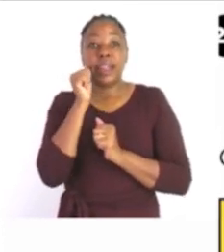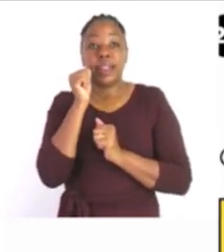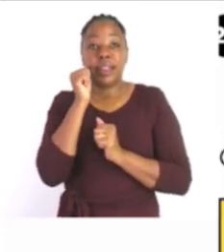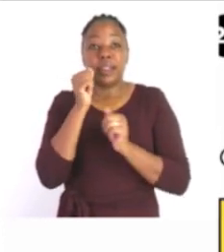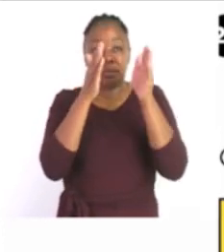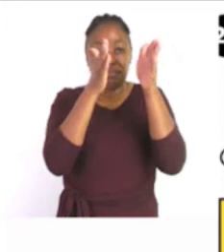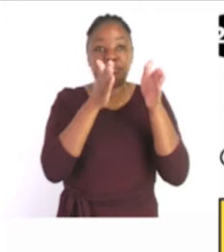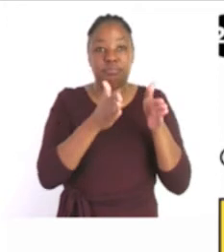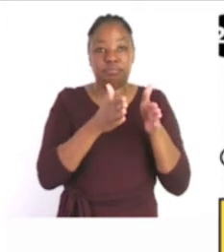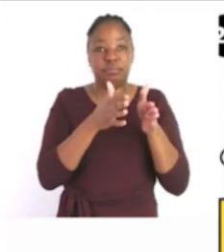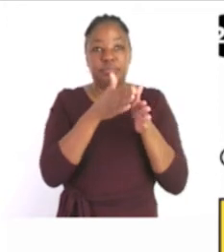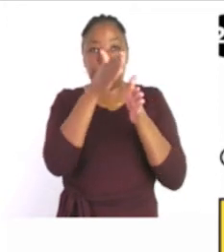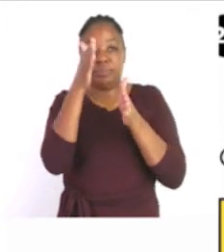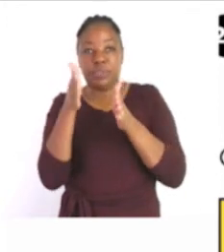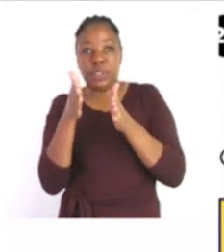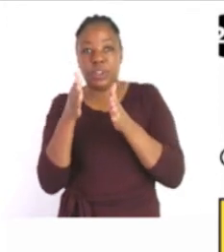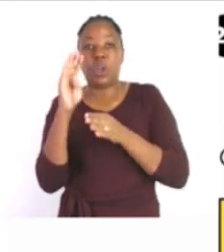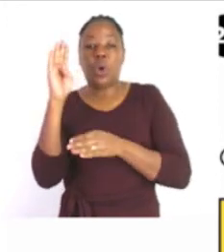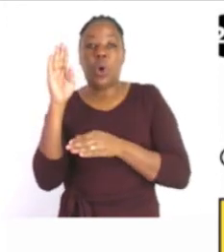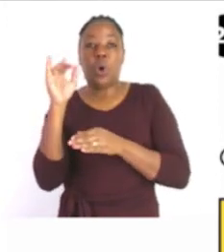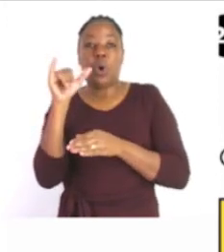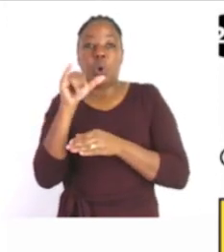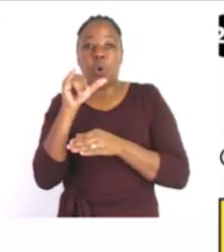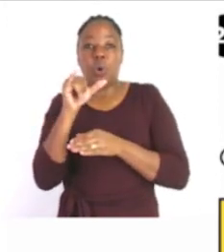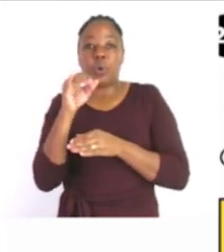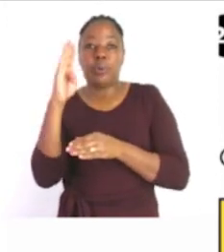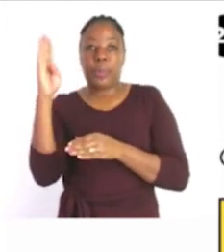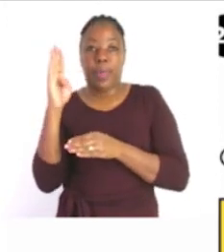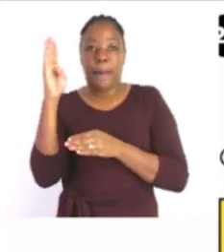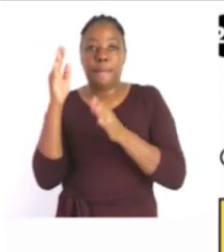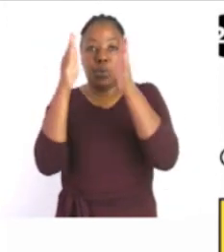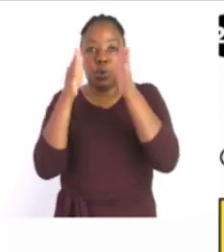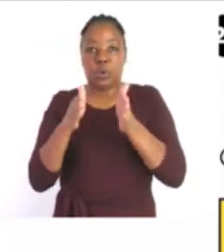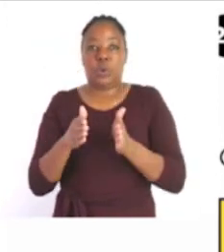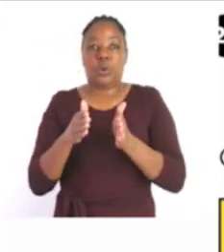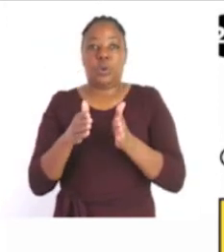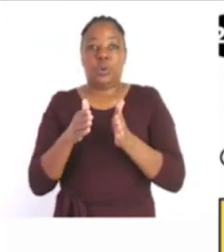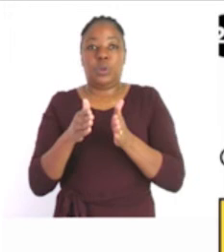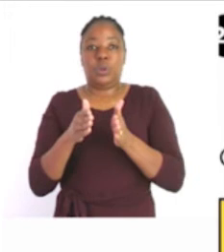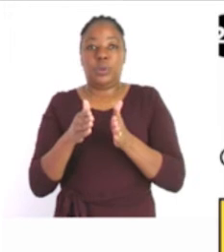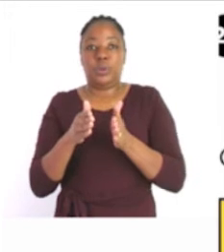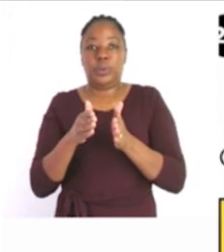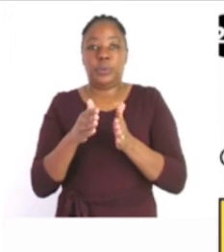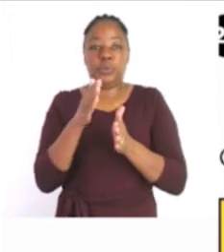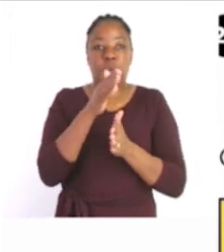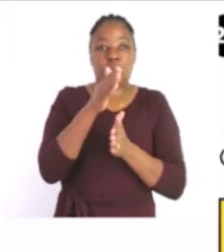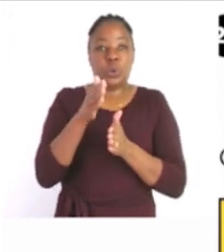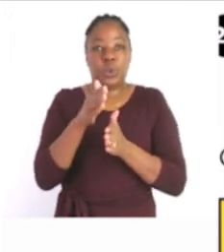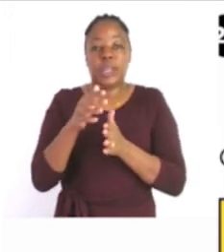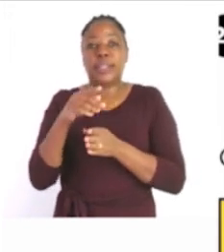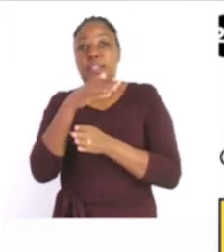column against the blue, the gray, and the green column to check which word